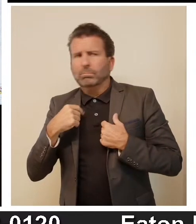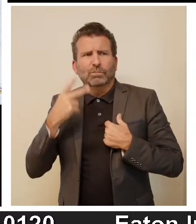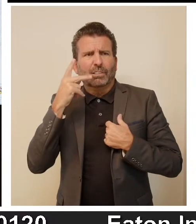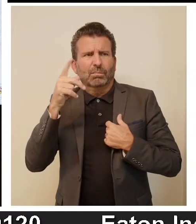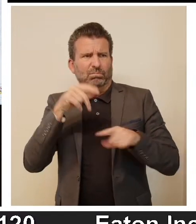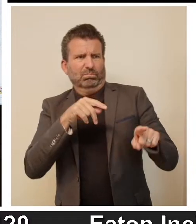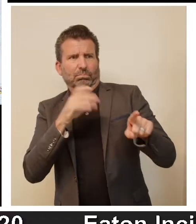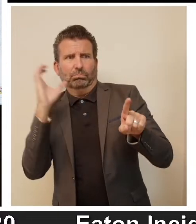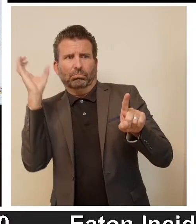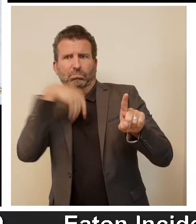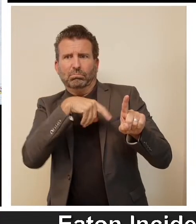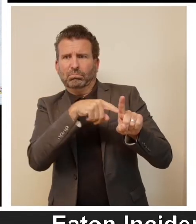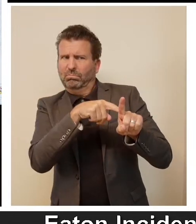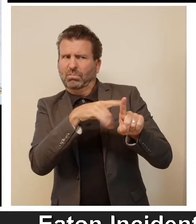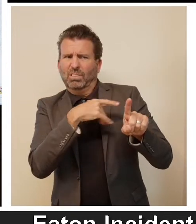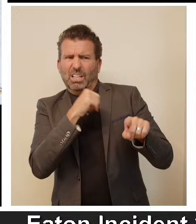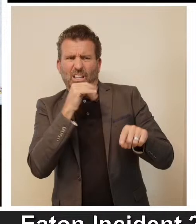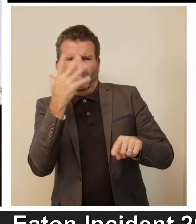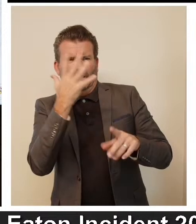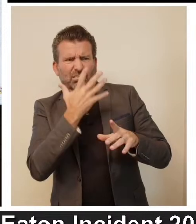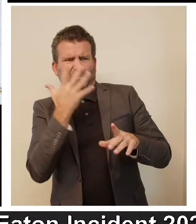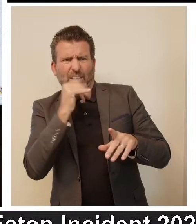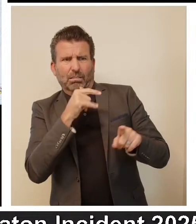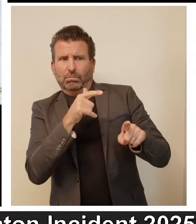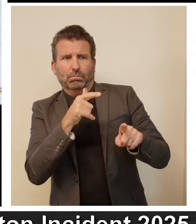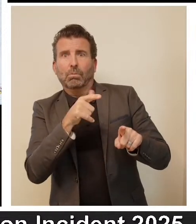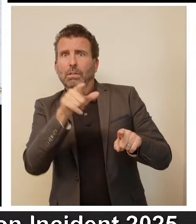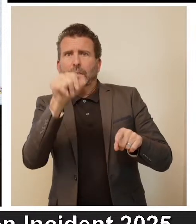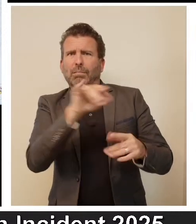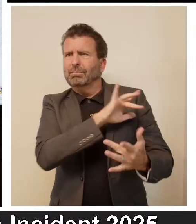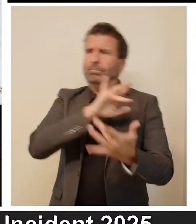can call the sheriff's station directly at